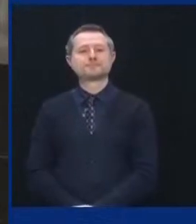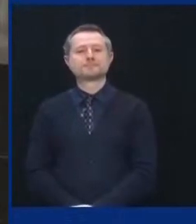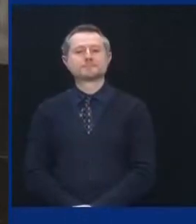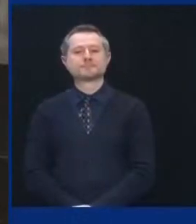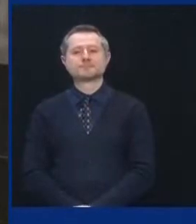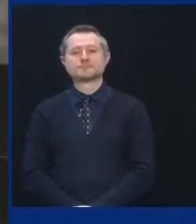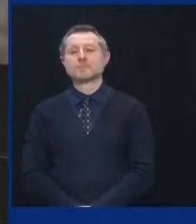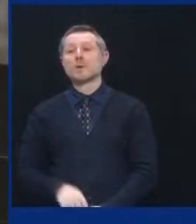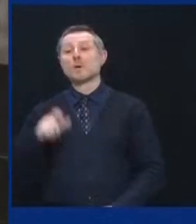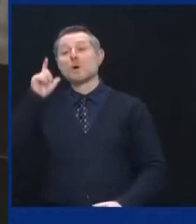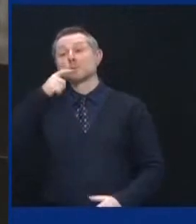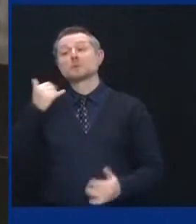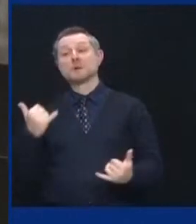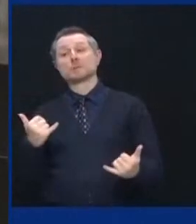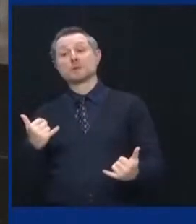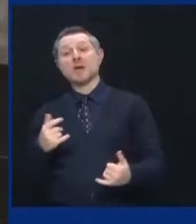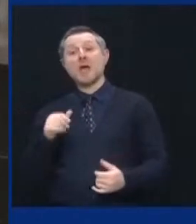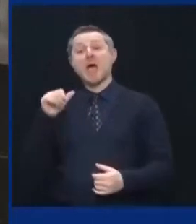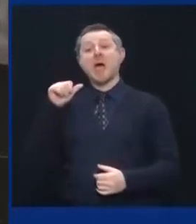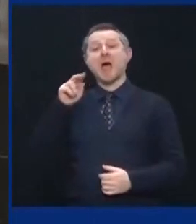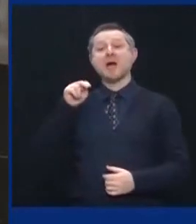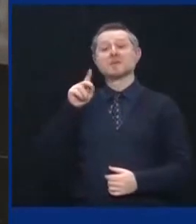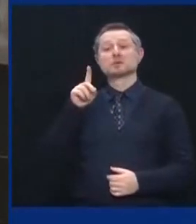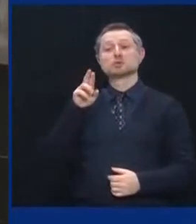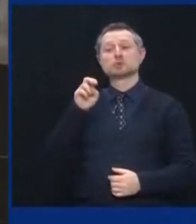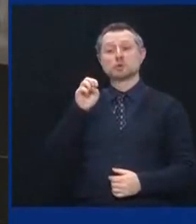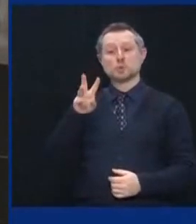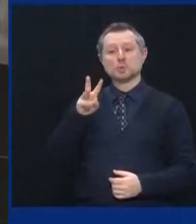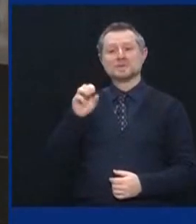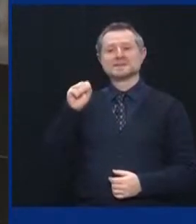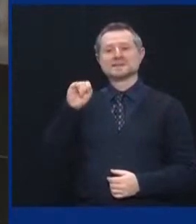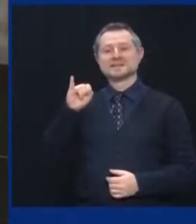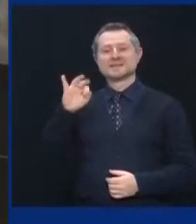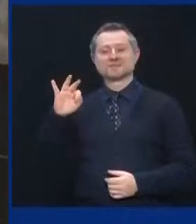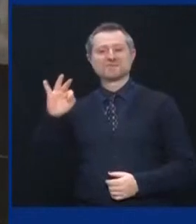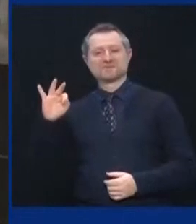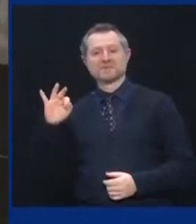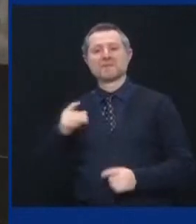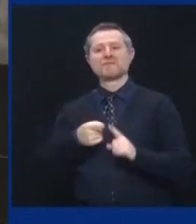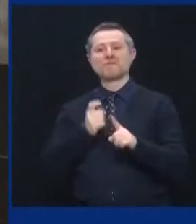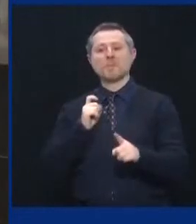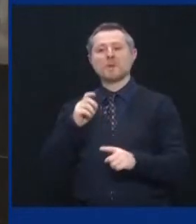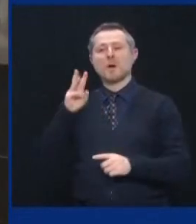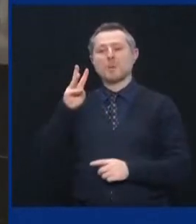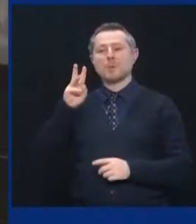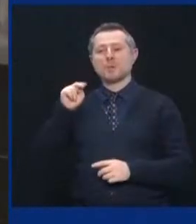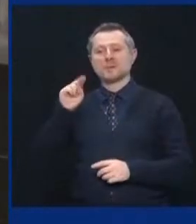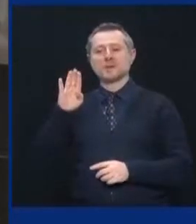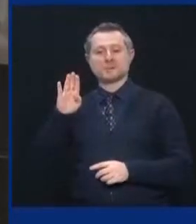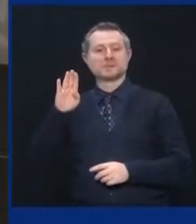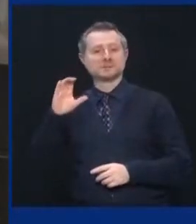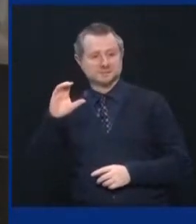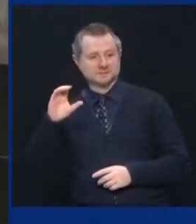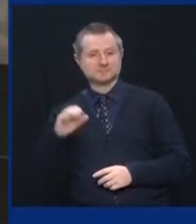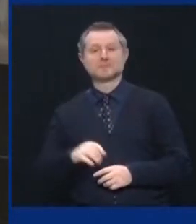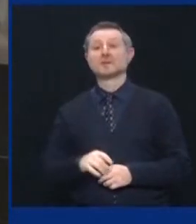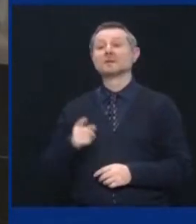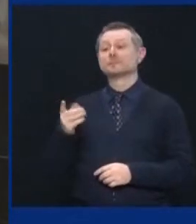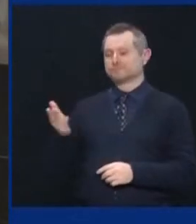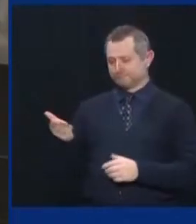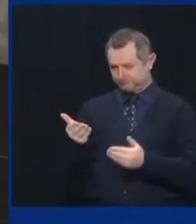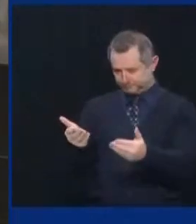Governor, you now have Andrew Siff as our first question of the day from WNBC. Andrew, your line is now open. Please unmute your